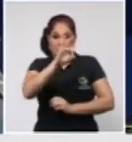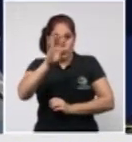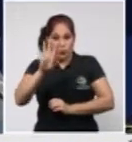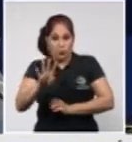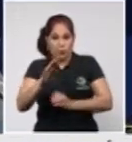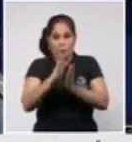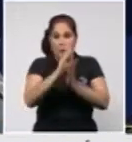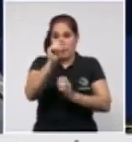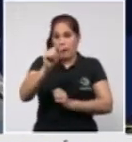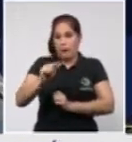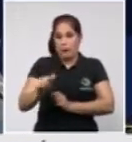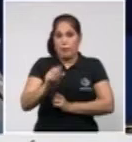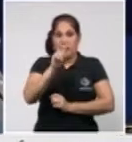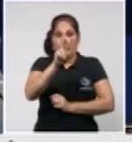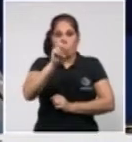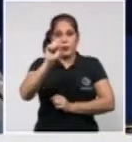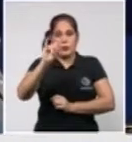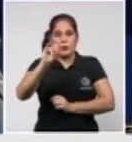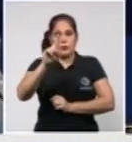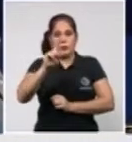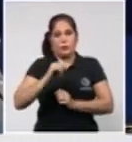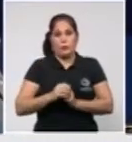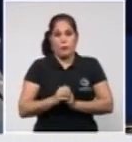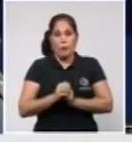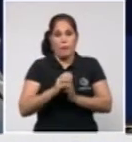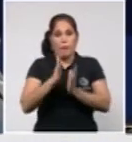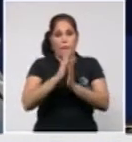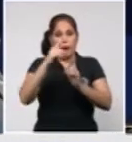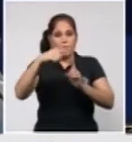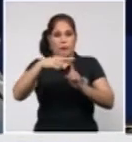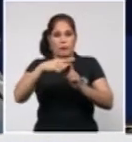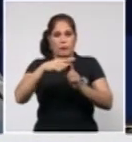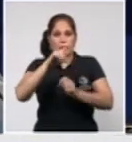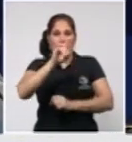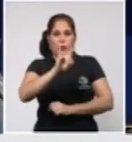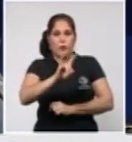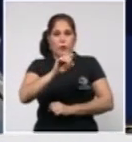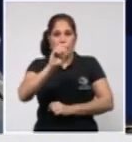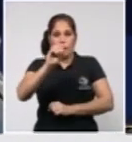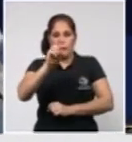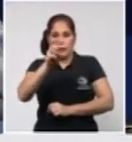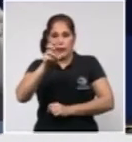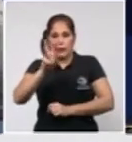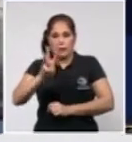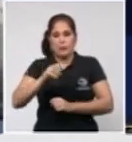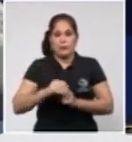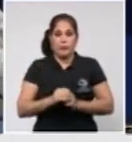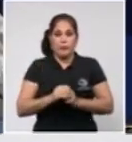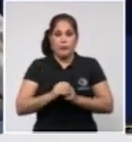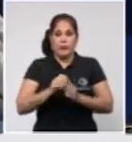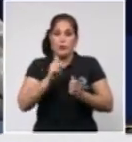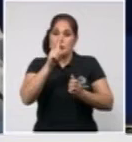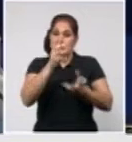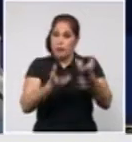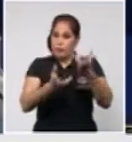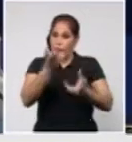2,884, Mayabeque 261, Matanzas